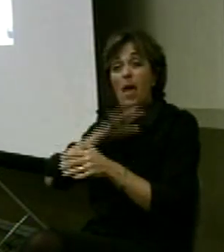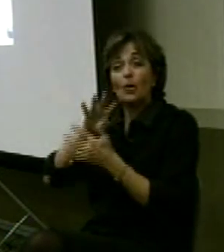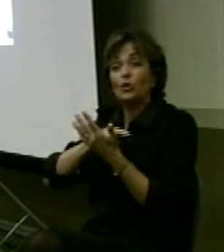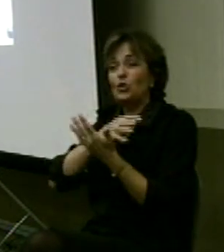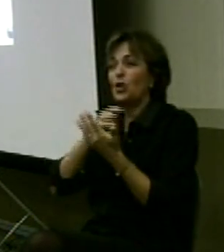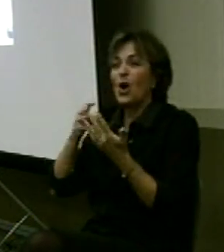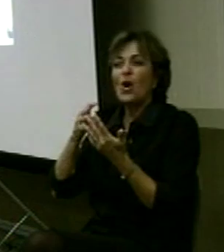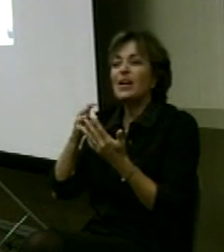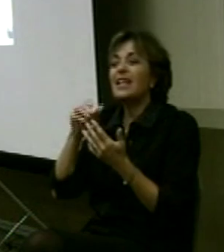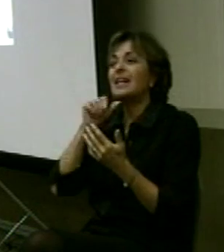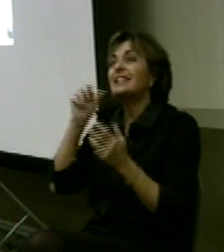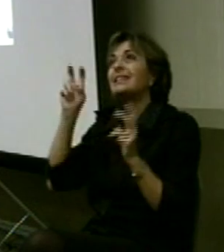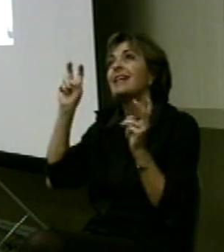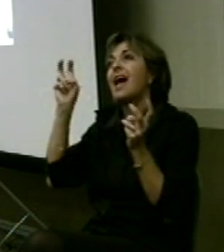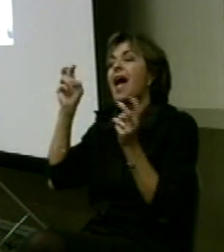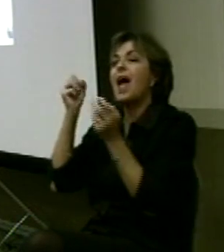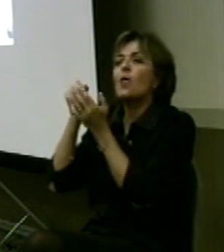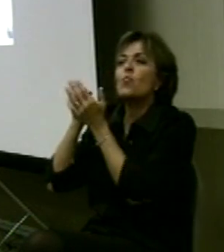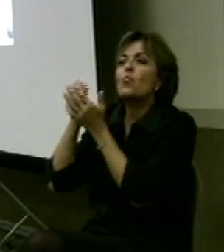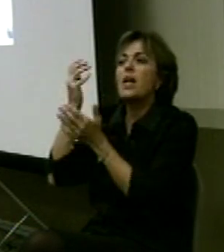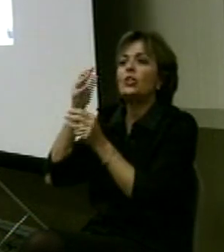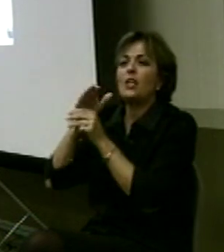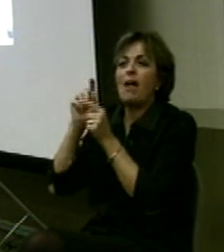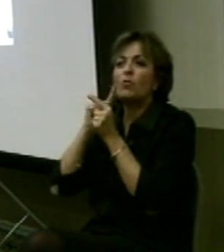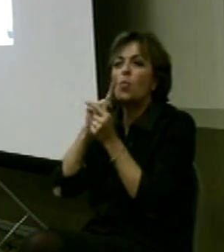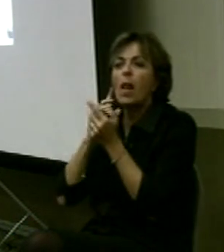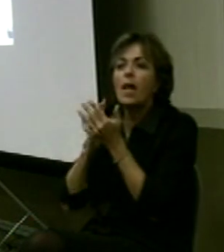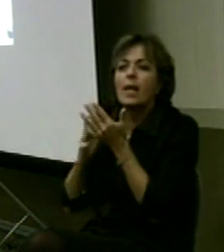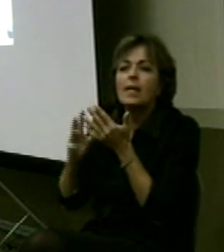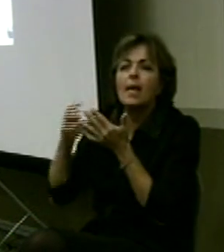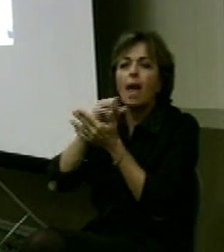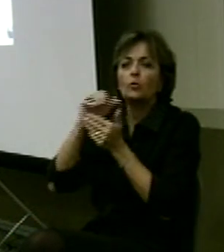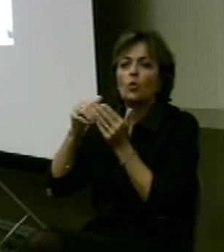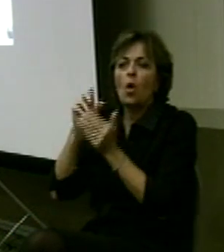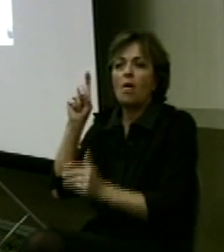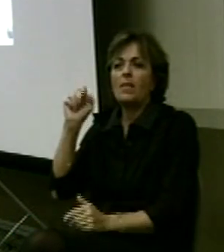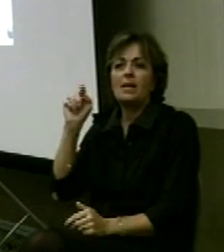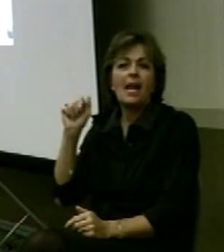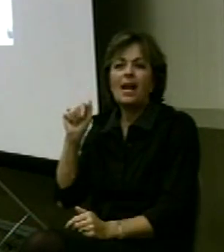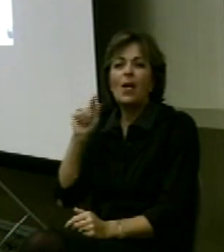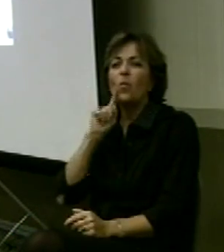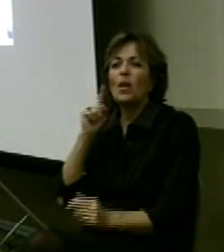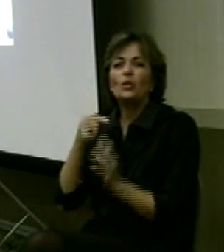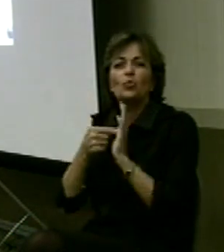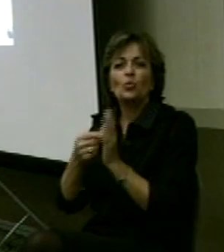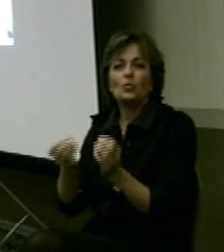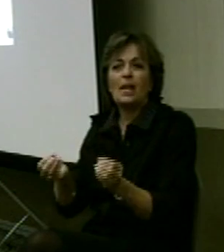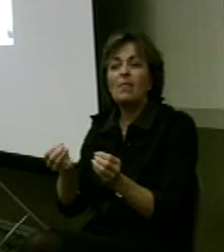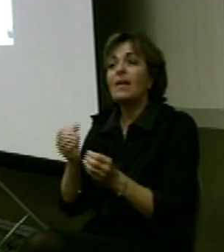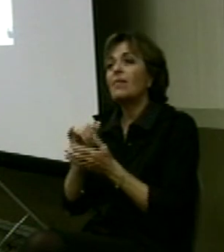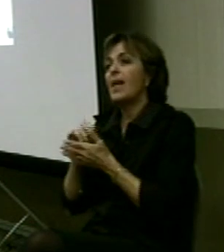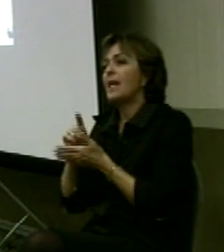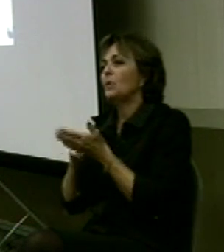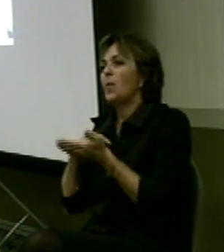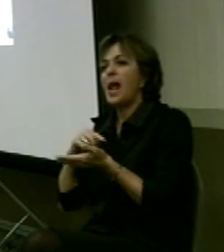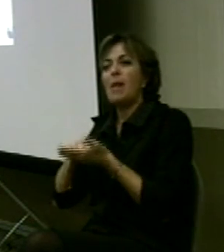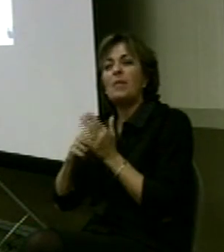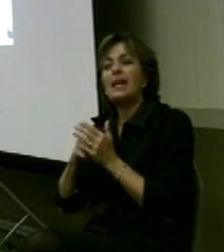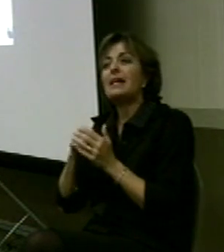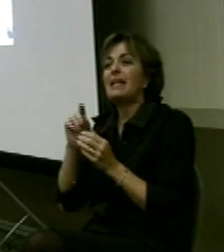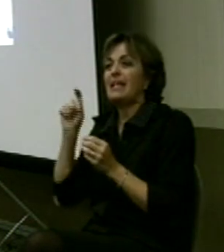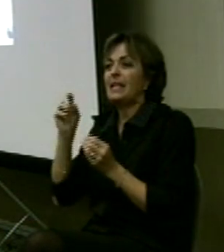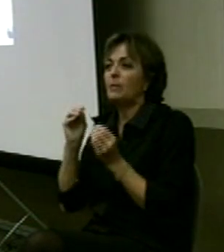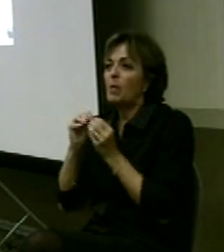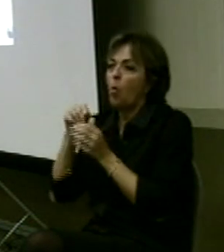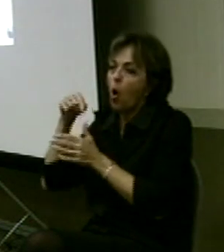chart, it's just not rich enough to capture a behavior, you know? It's not going to really show you anything, so that's what I mean by it's just